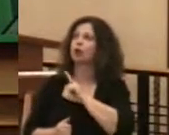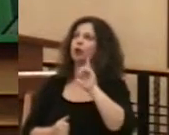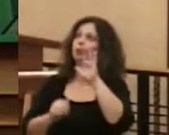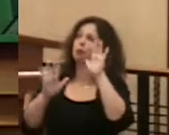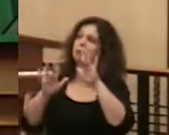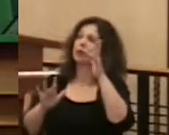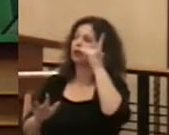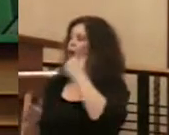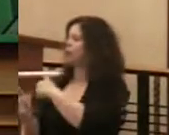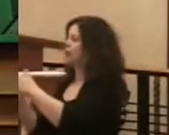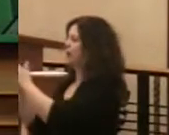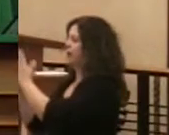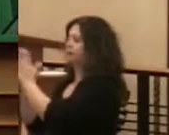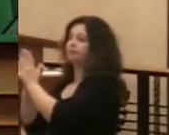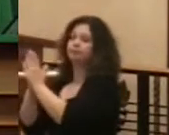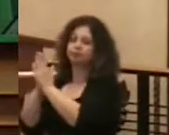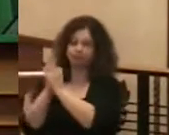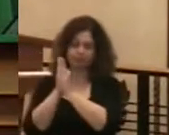mercy,